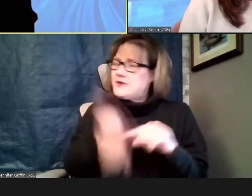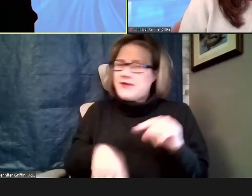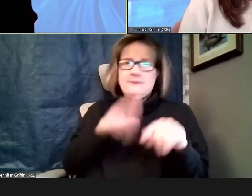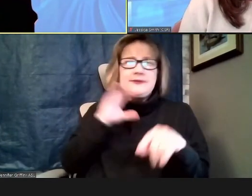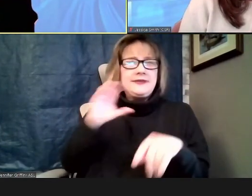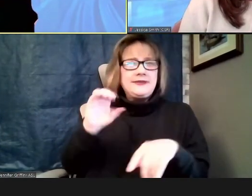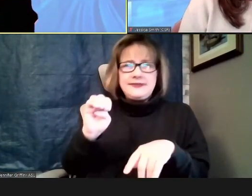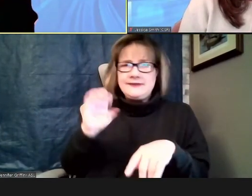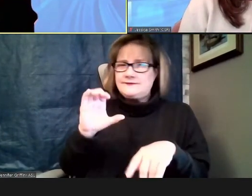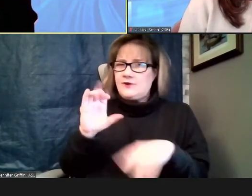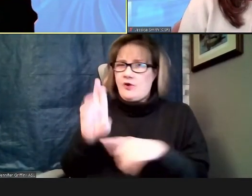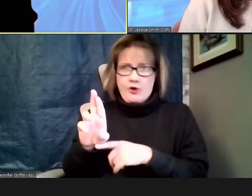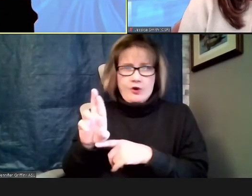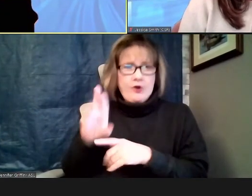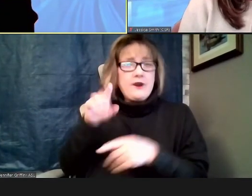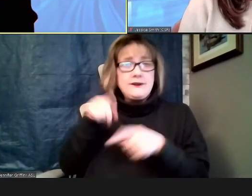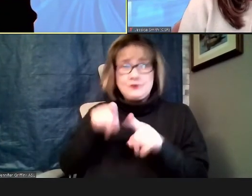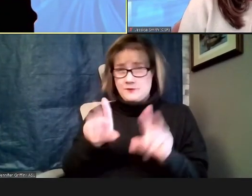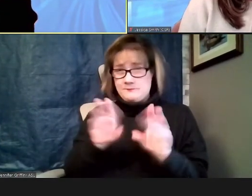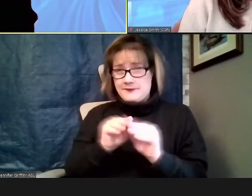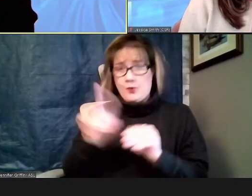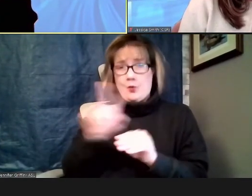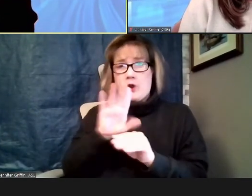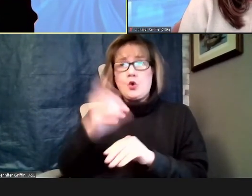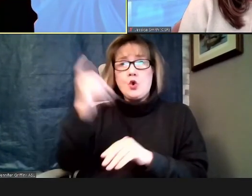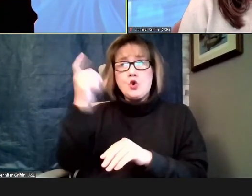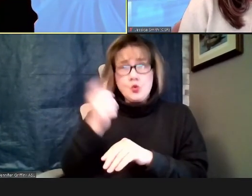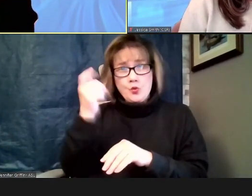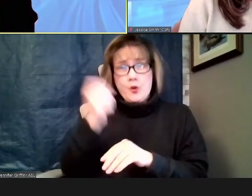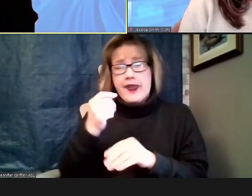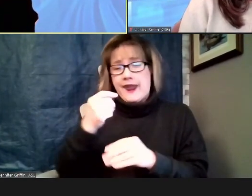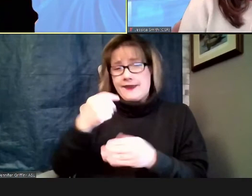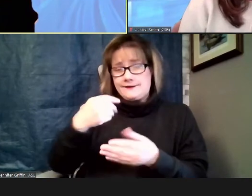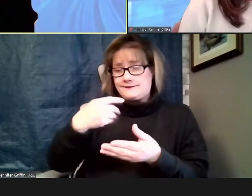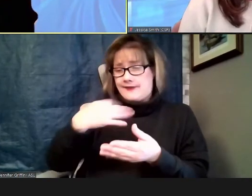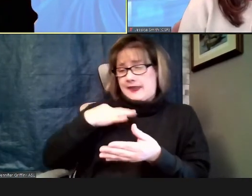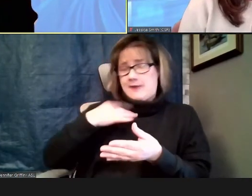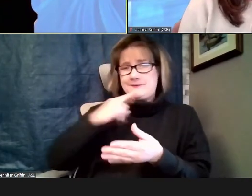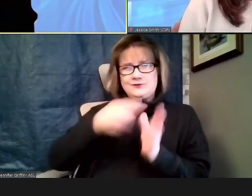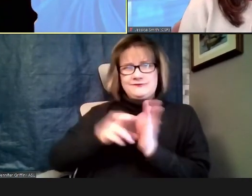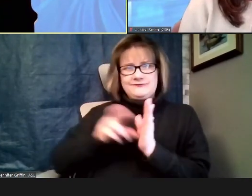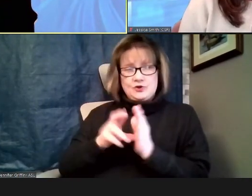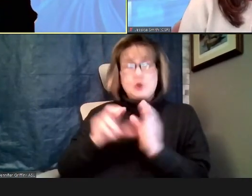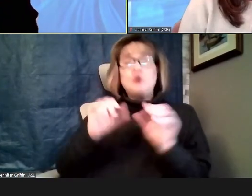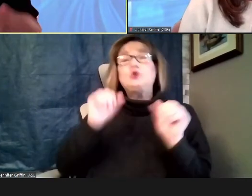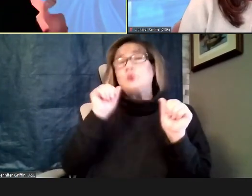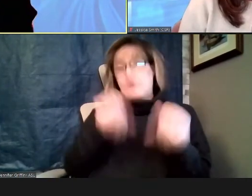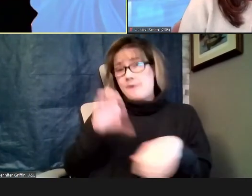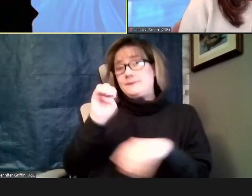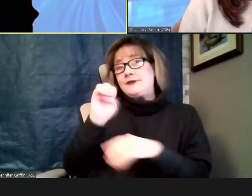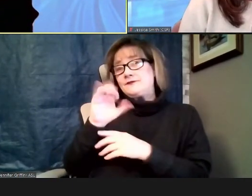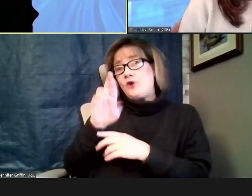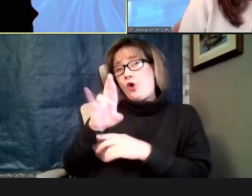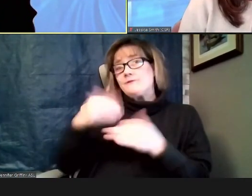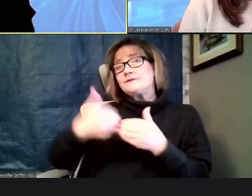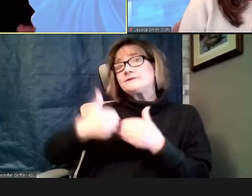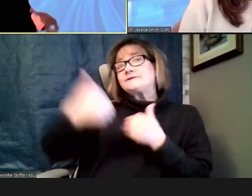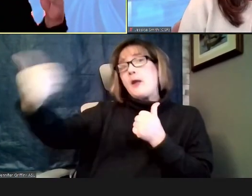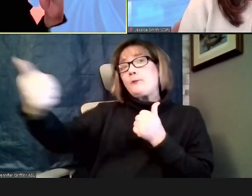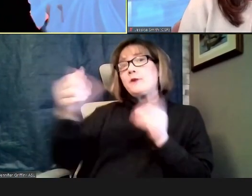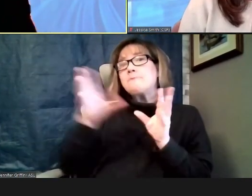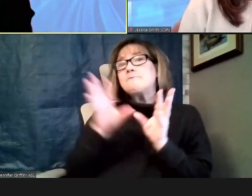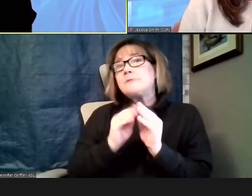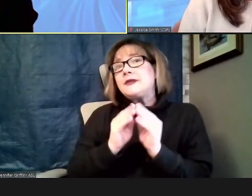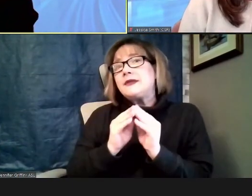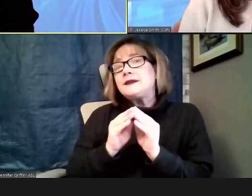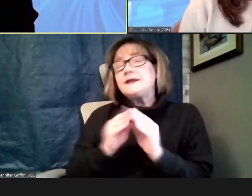ECR in the meeting where your grant is actually being reviewed. You can be an ECR of a separate meeting. So in the same